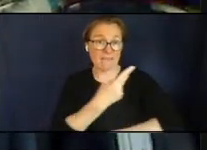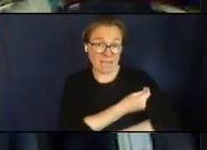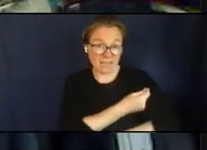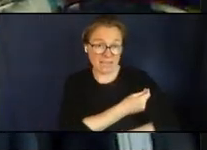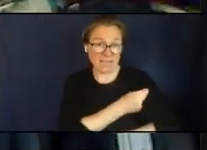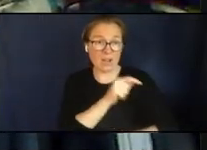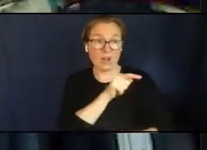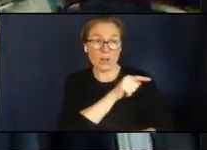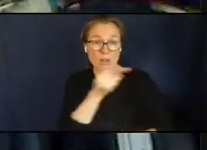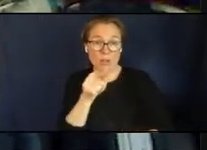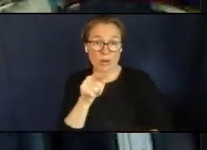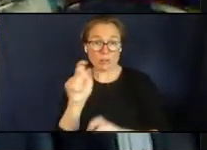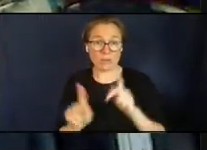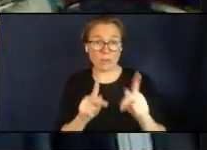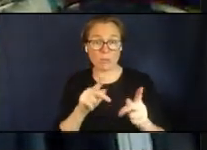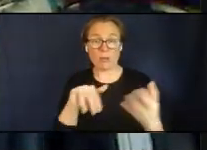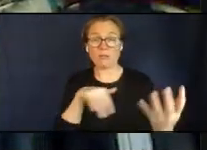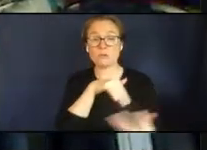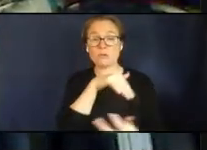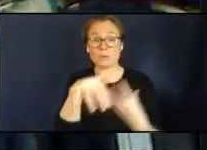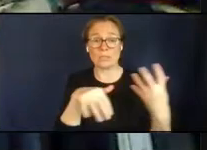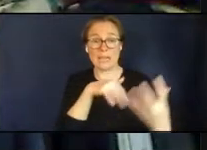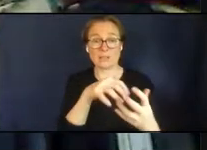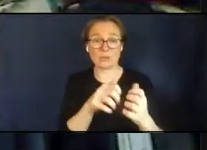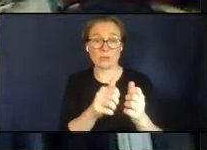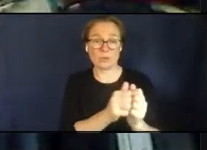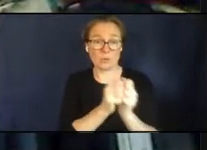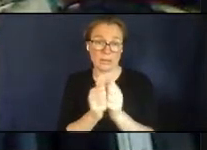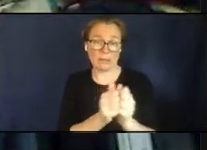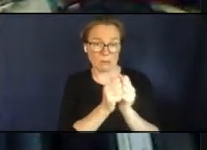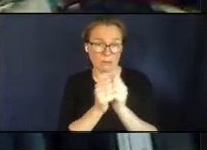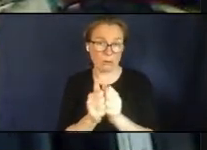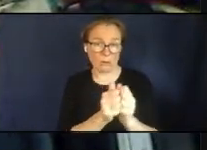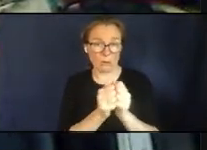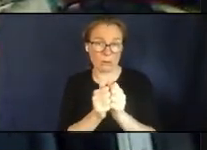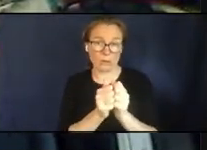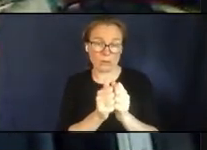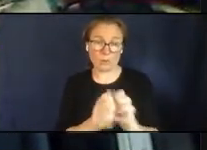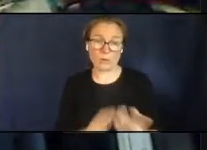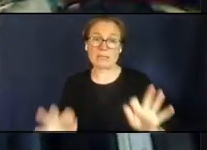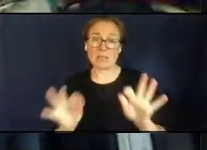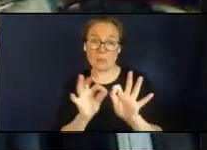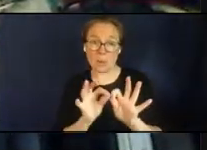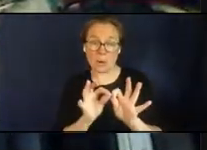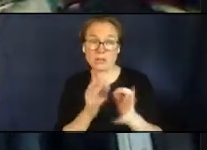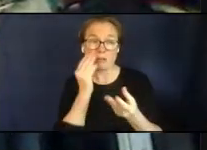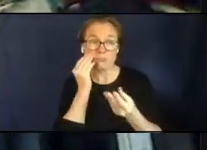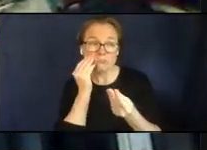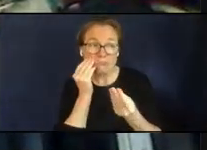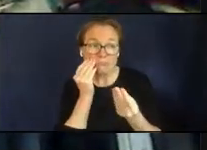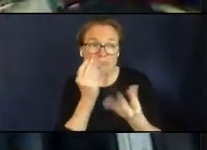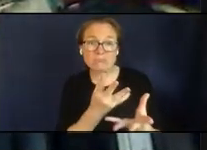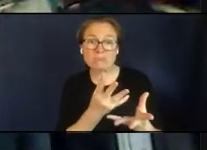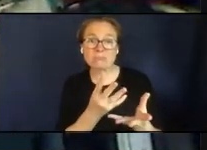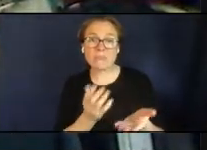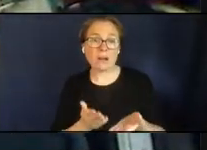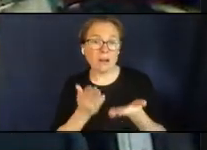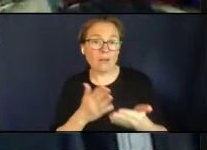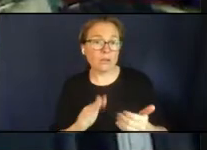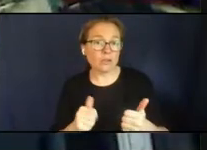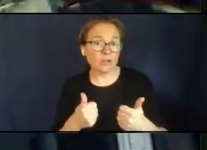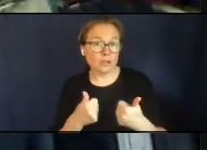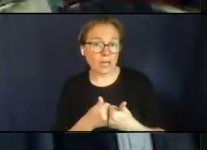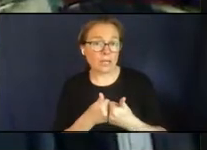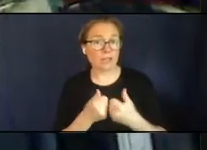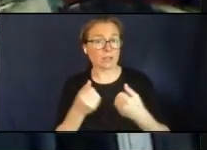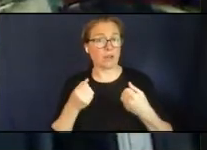is going to be critical for us all to move this issue. So just wanted to challenge all of that are listening that there is an opportunity